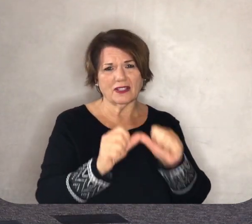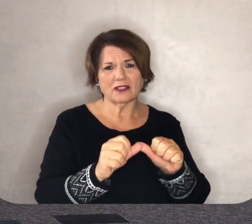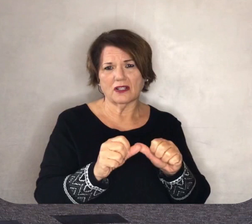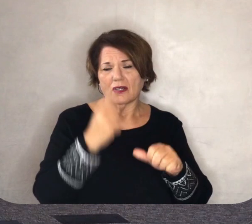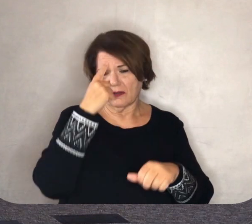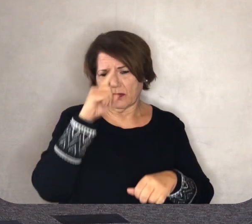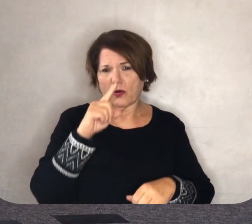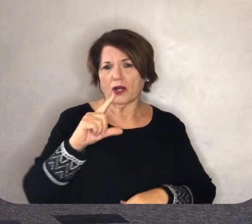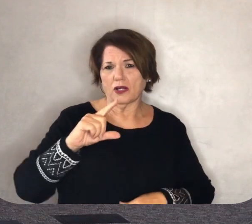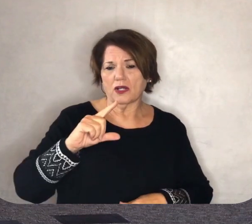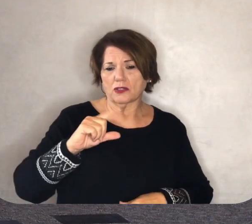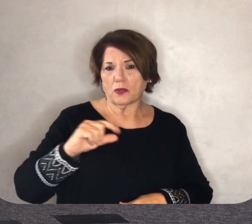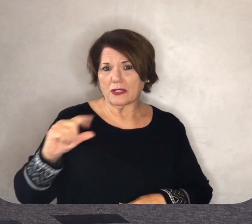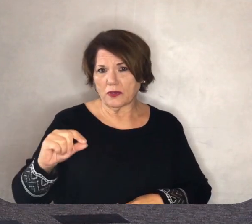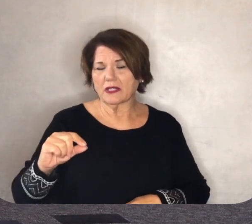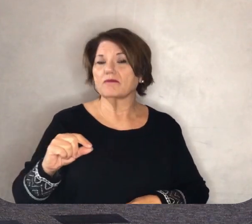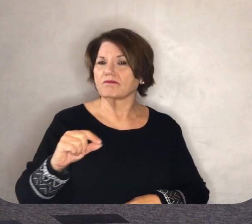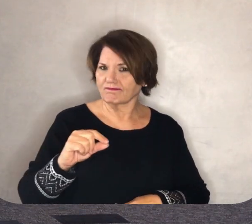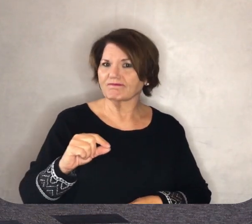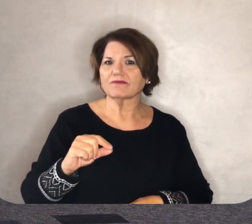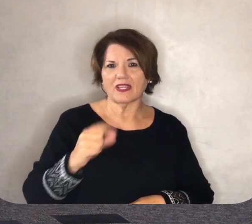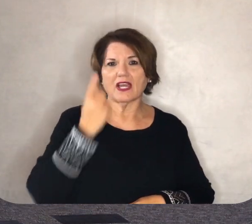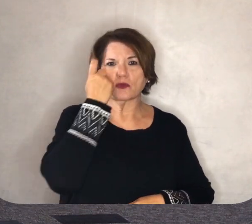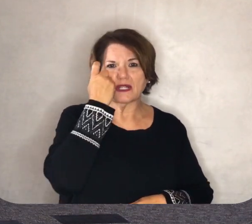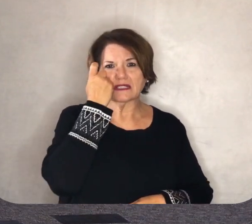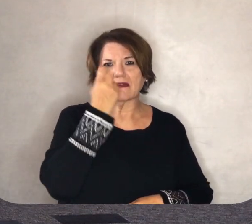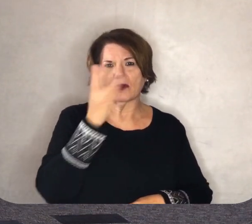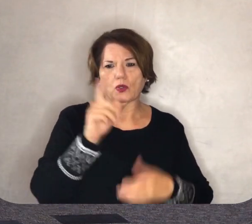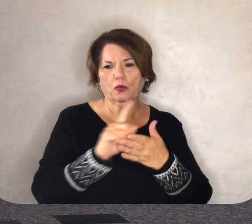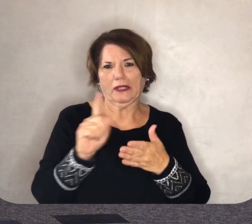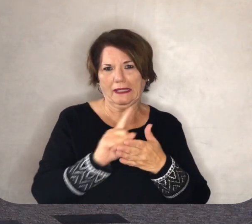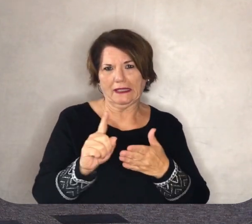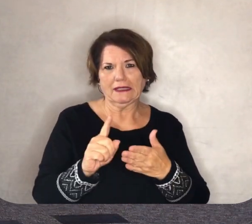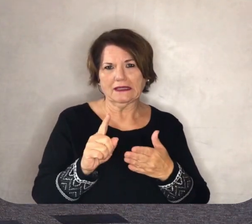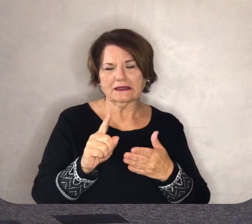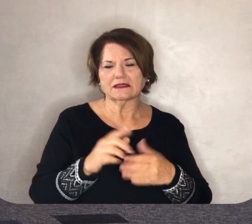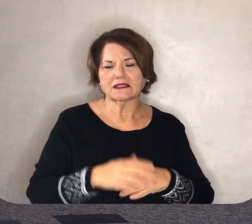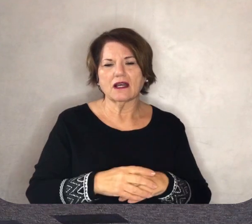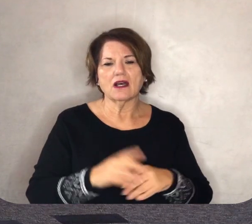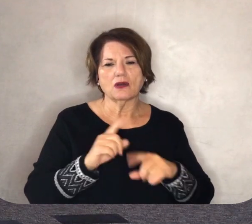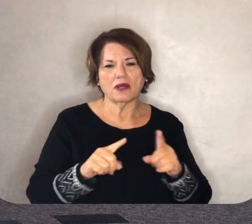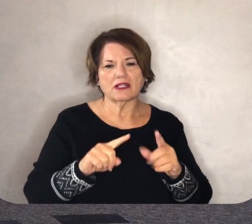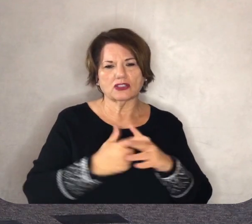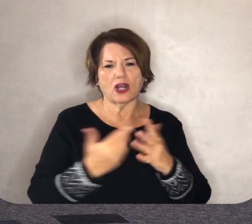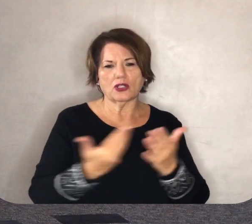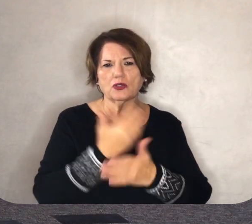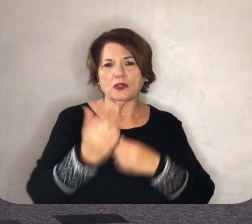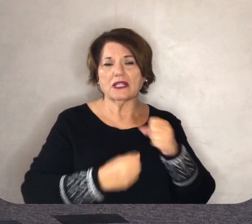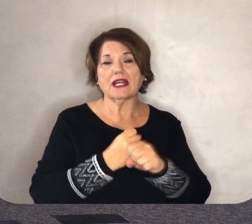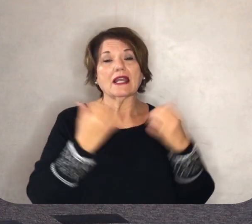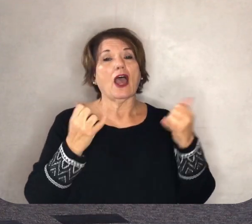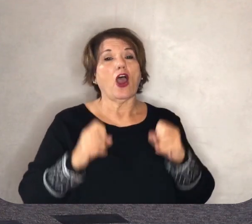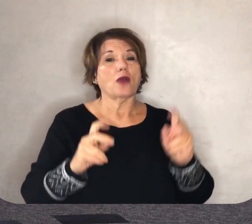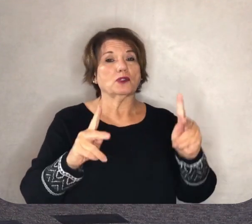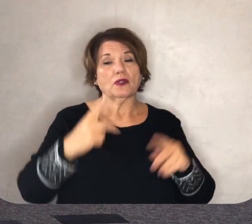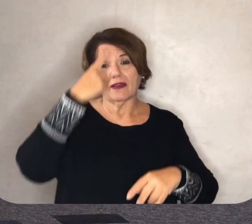2020, but also particularly over the last few weeks. And now we enter into this new year, and there's an opportunity for us